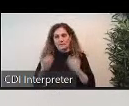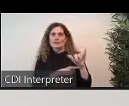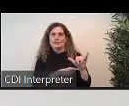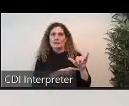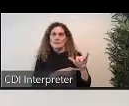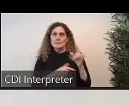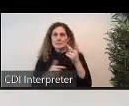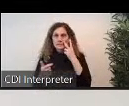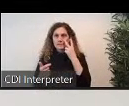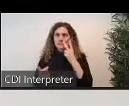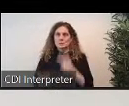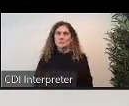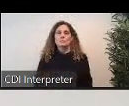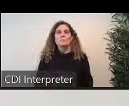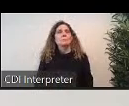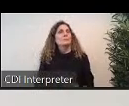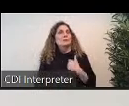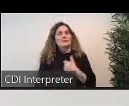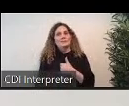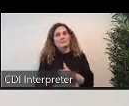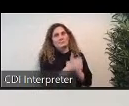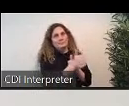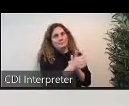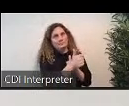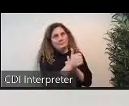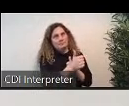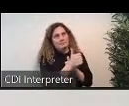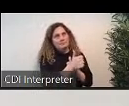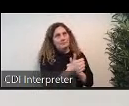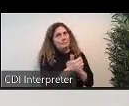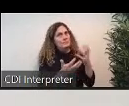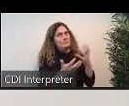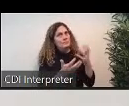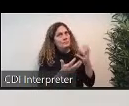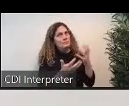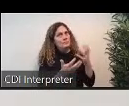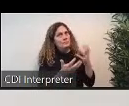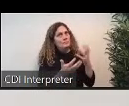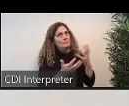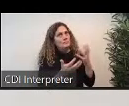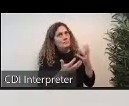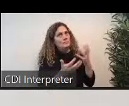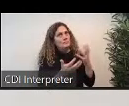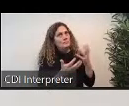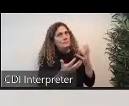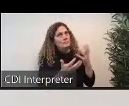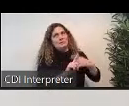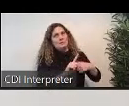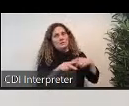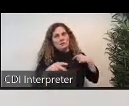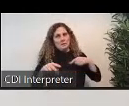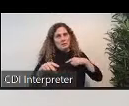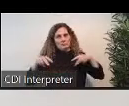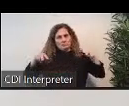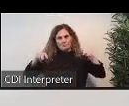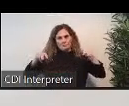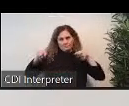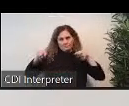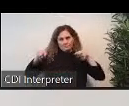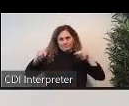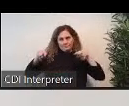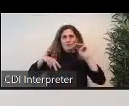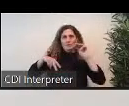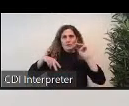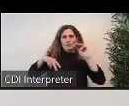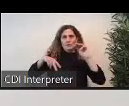to work on and work through in the coming weeks and months as we monitor our trends. In other news, we did receive